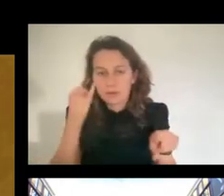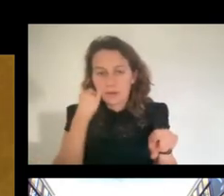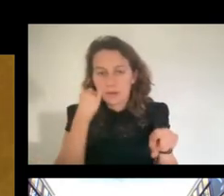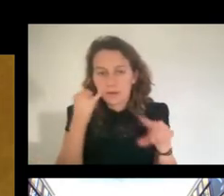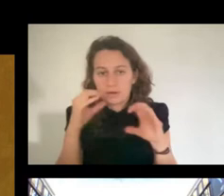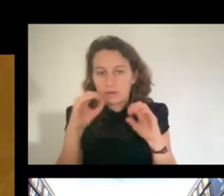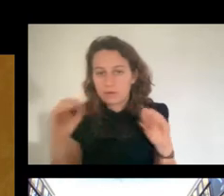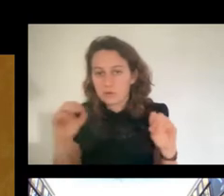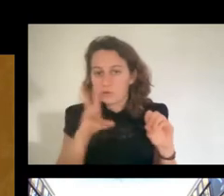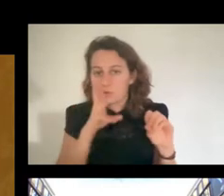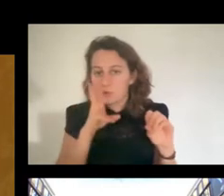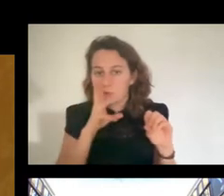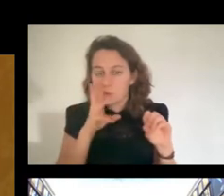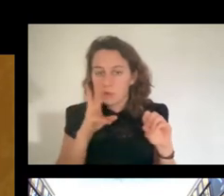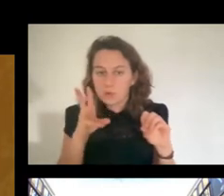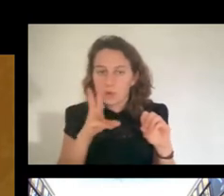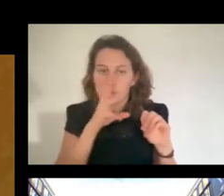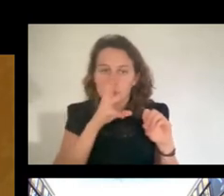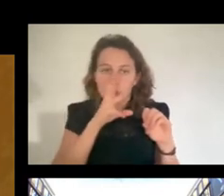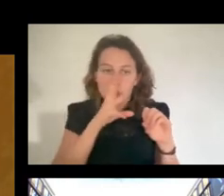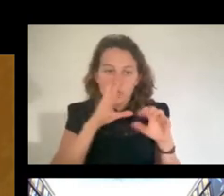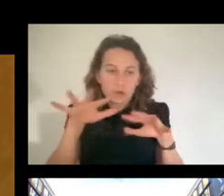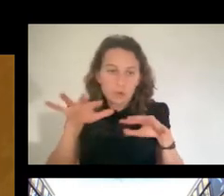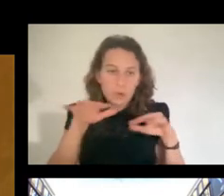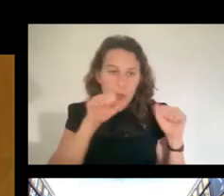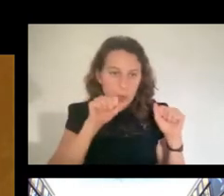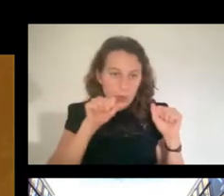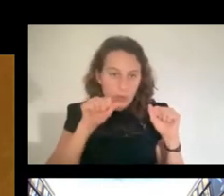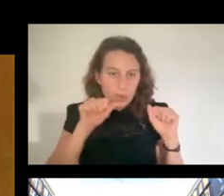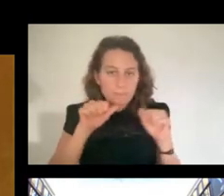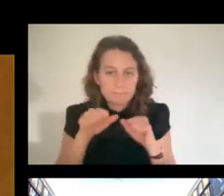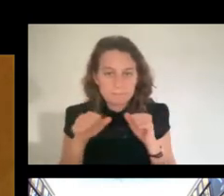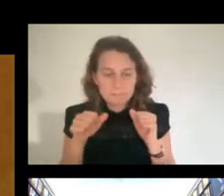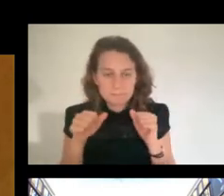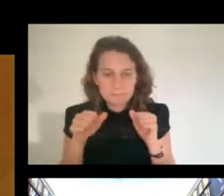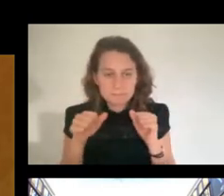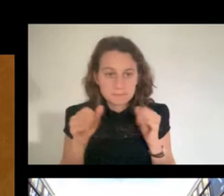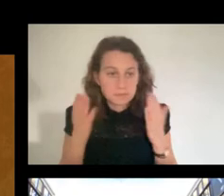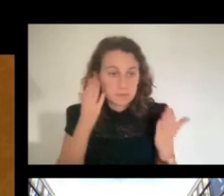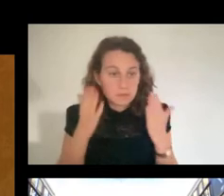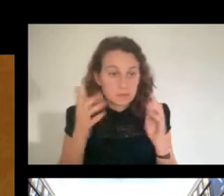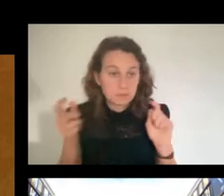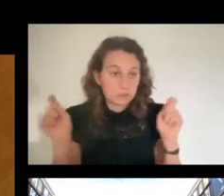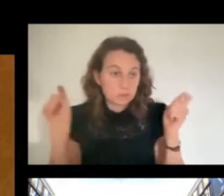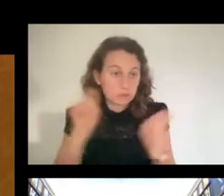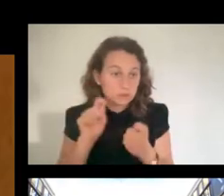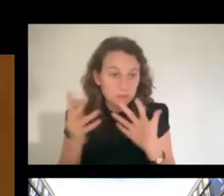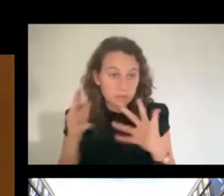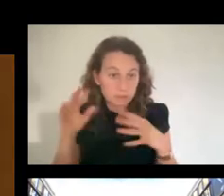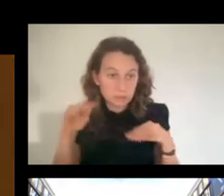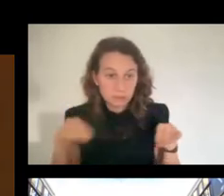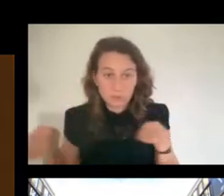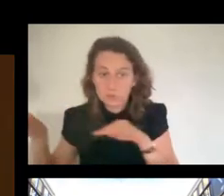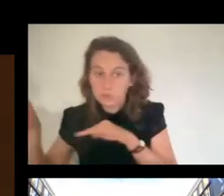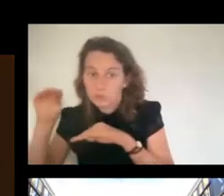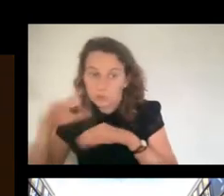river bank started to appears and maybe they transform or they move from one part